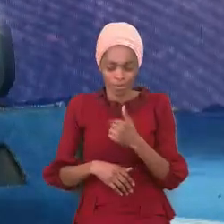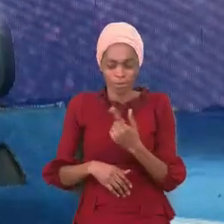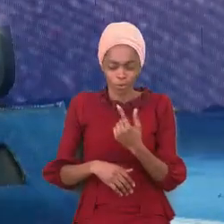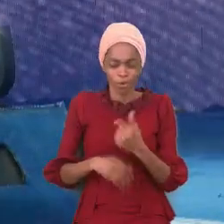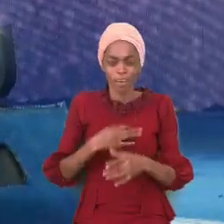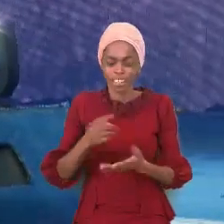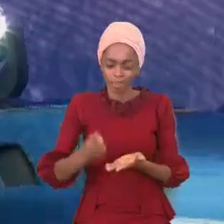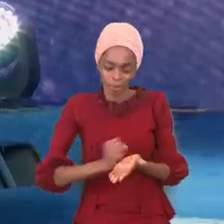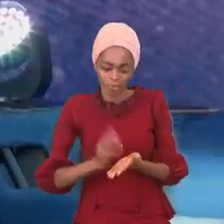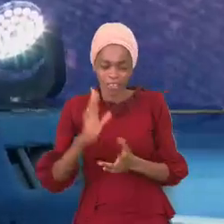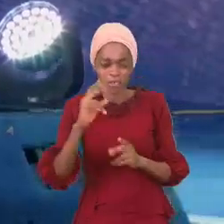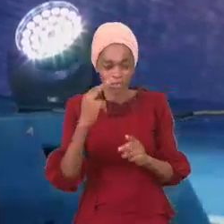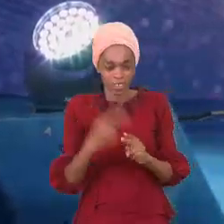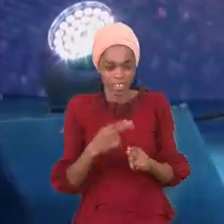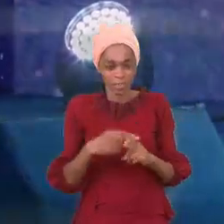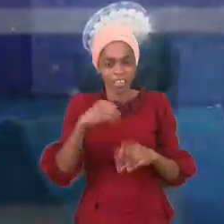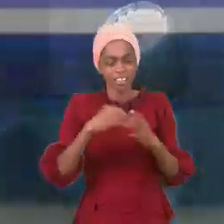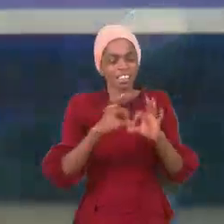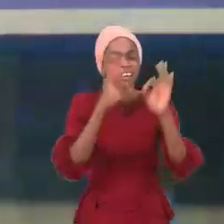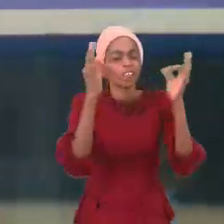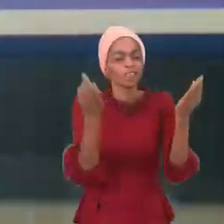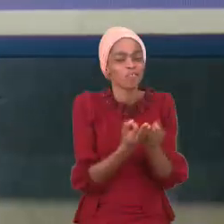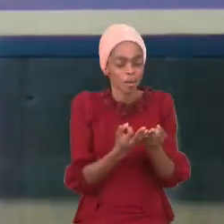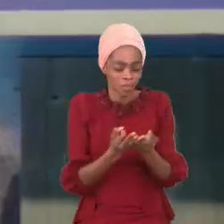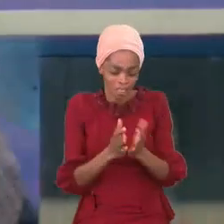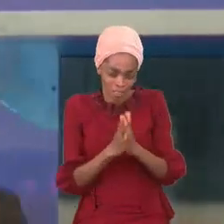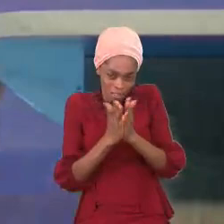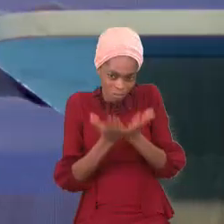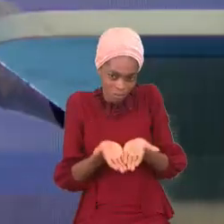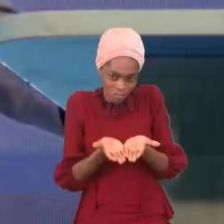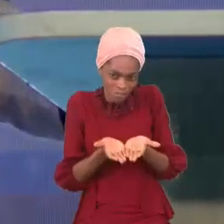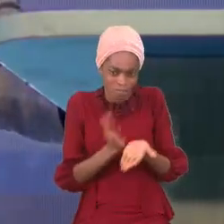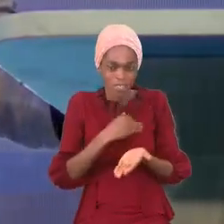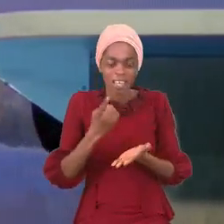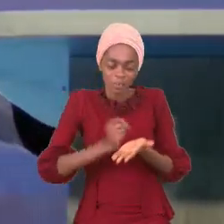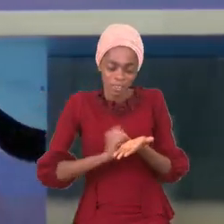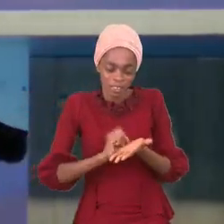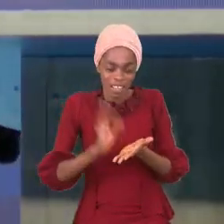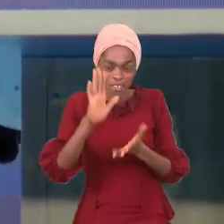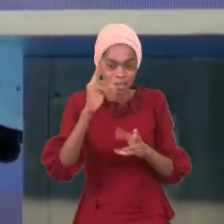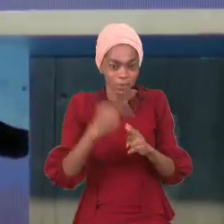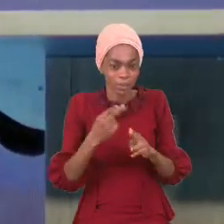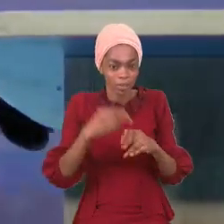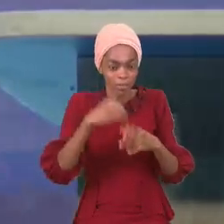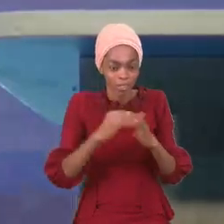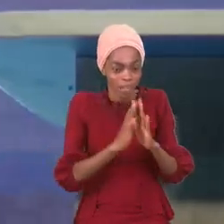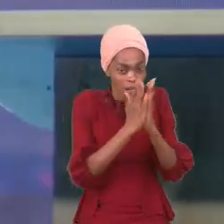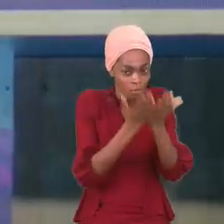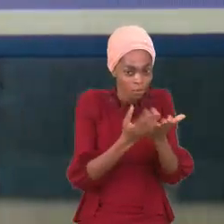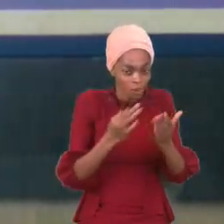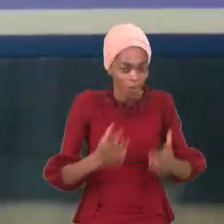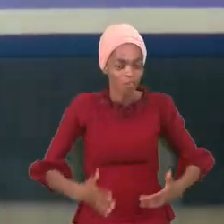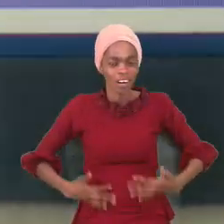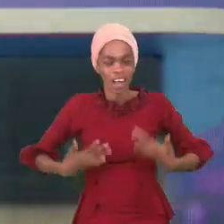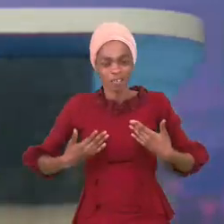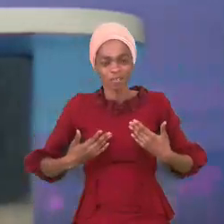name in the family registry. He'll write your name in the book of life.